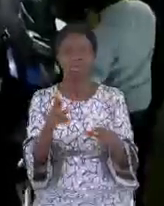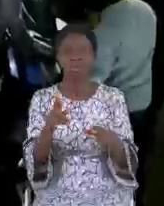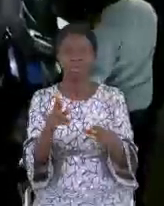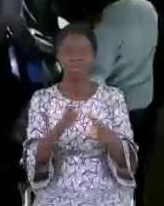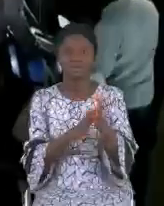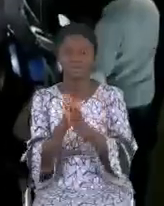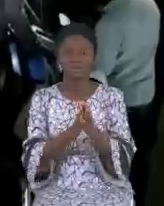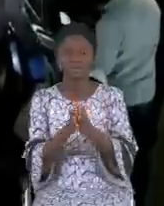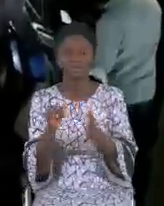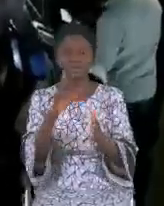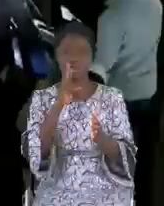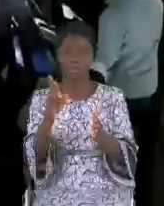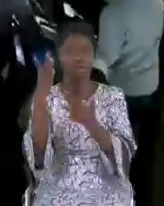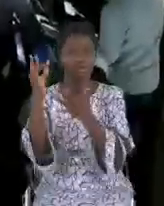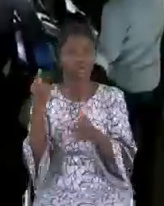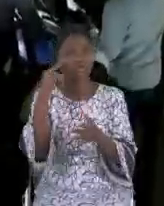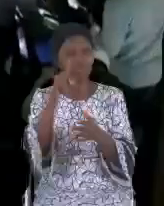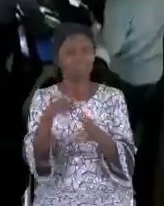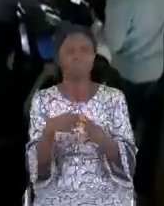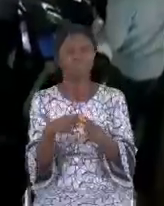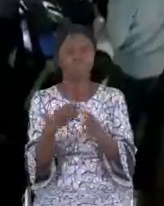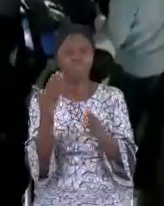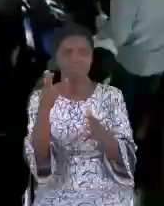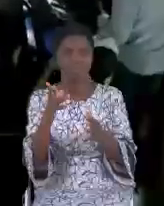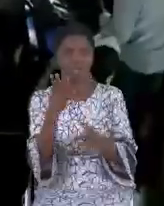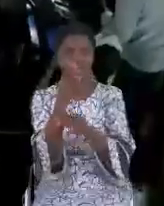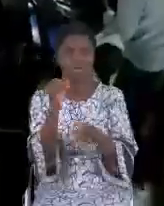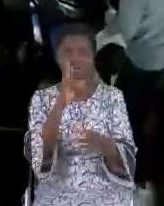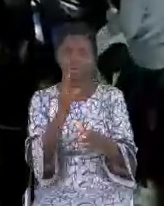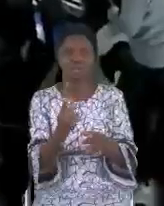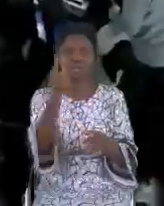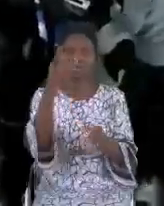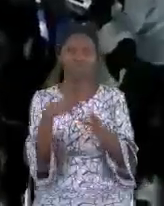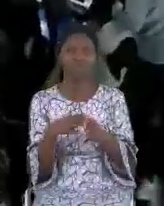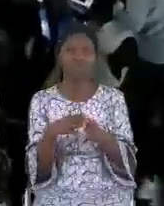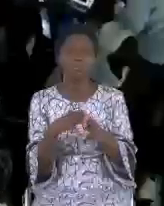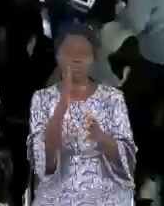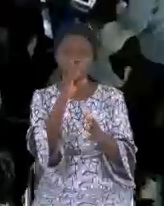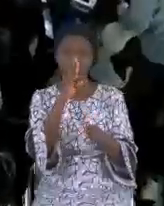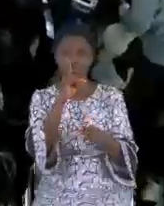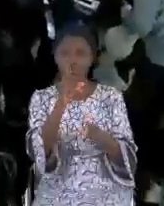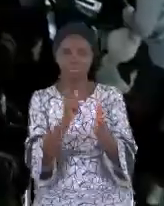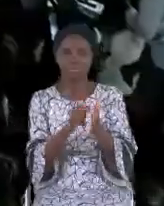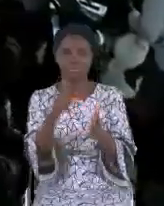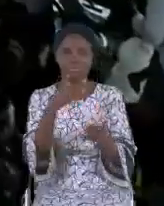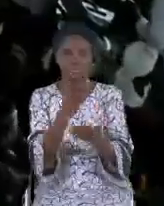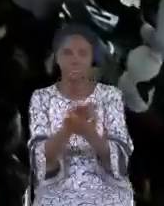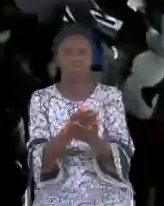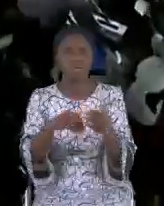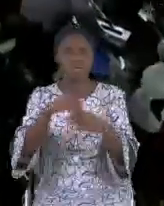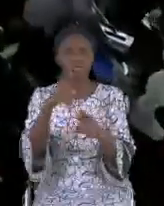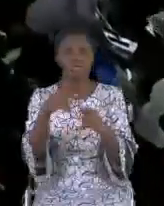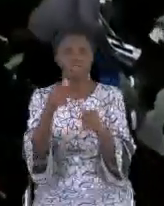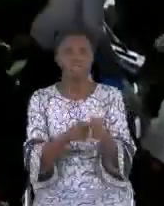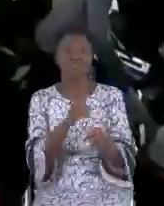their hands are still up. So ensure that you reach out to every one of them. What is